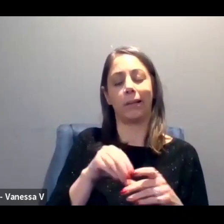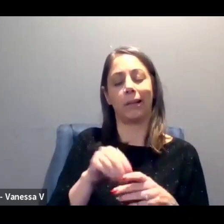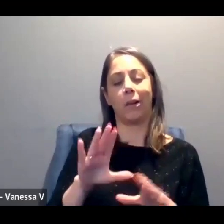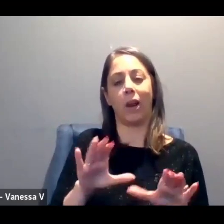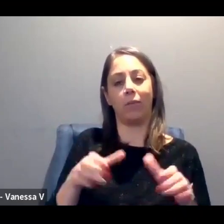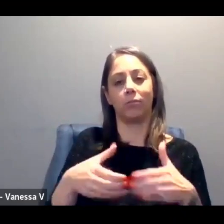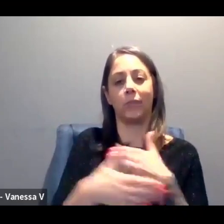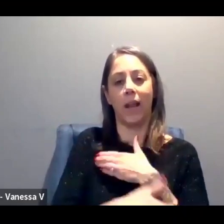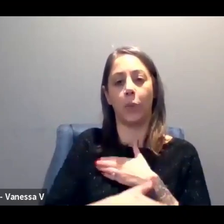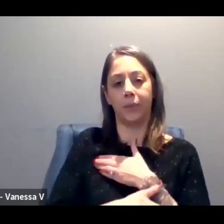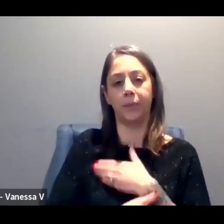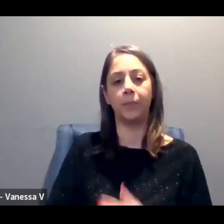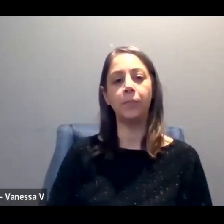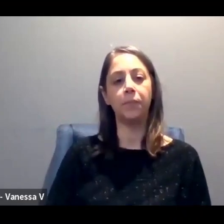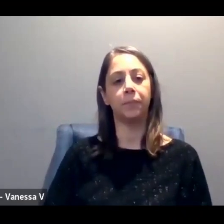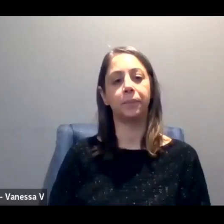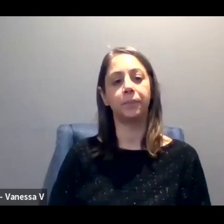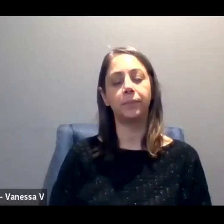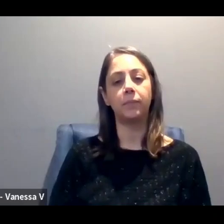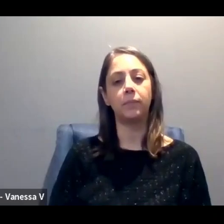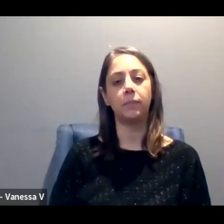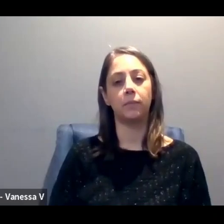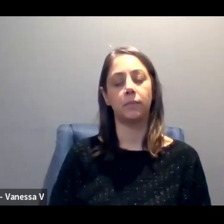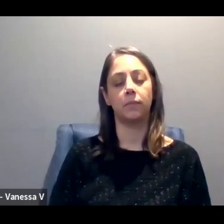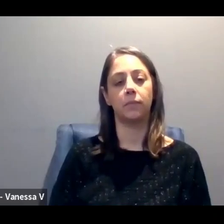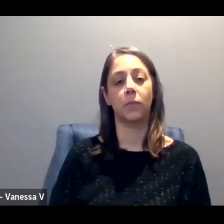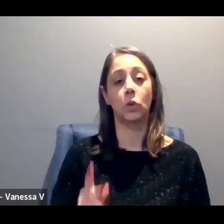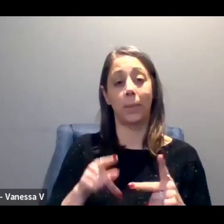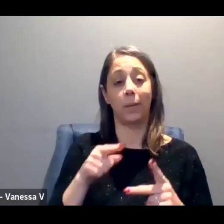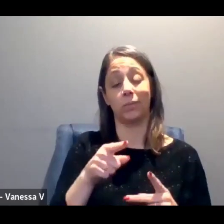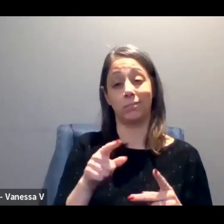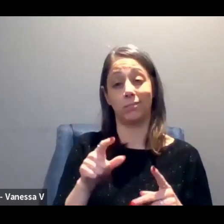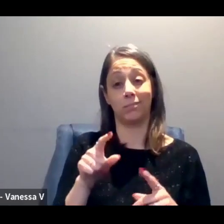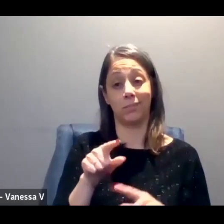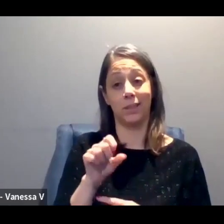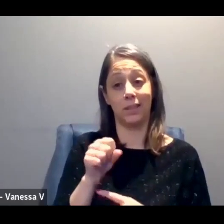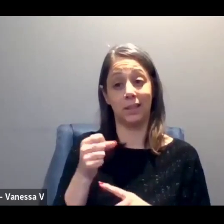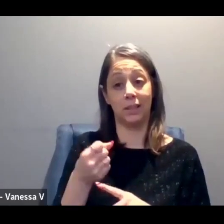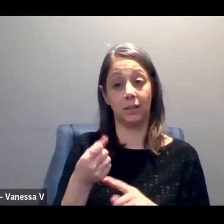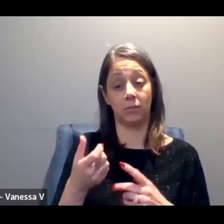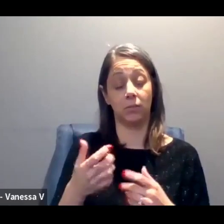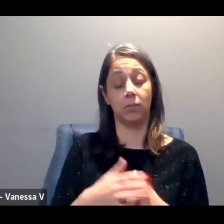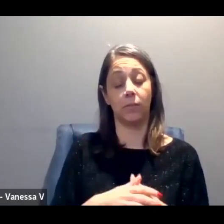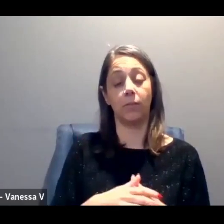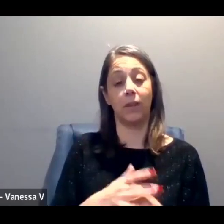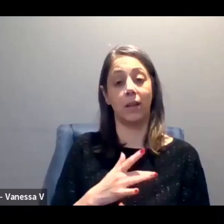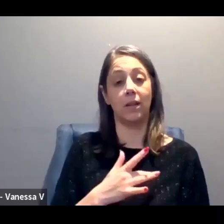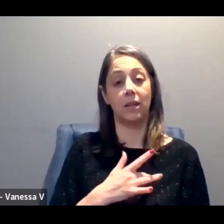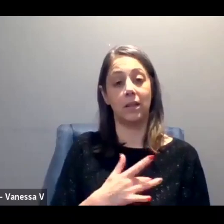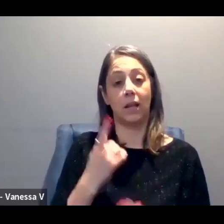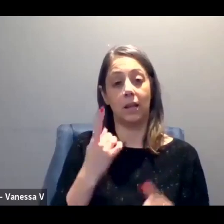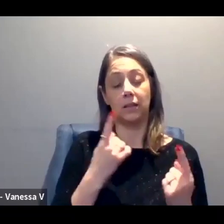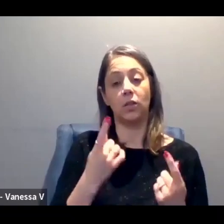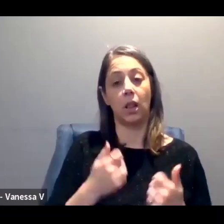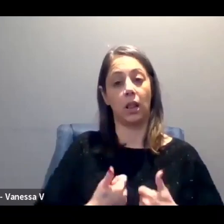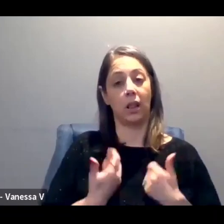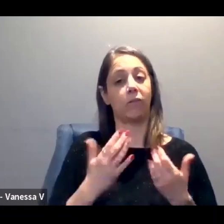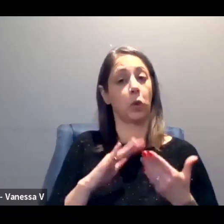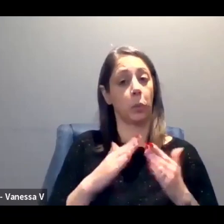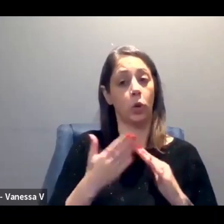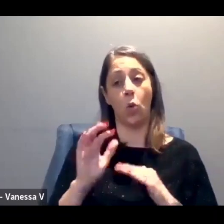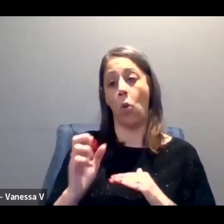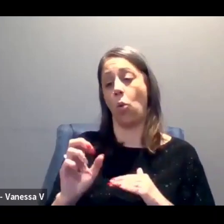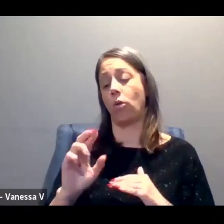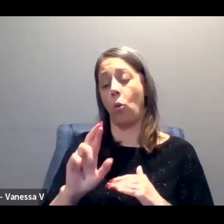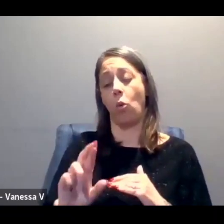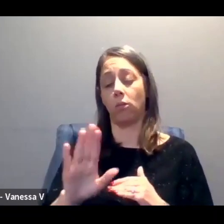Um, so people who are in these settings are usually considered to be living in the community or in their own home. So